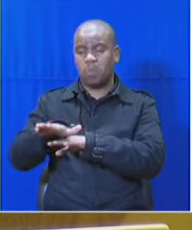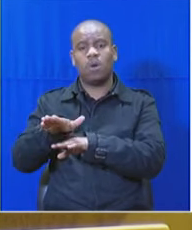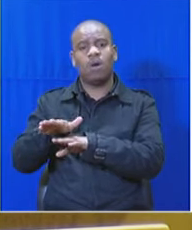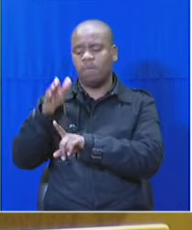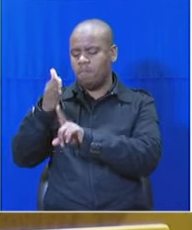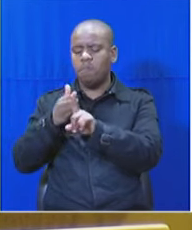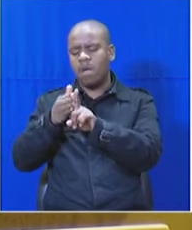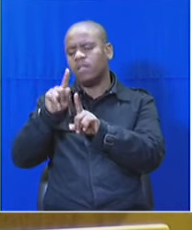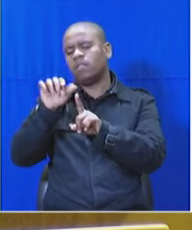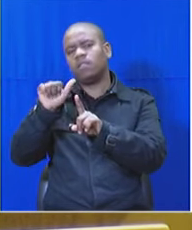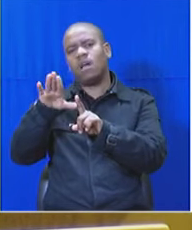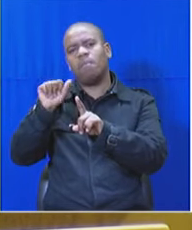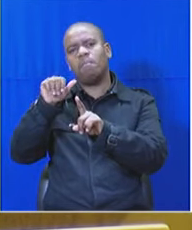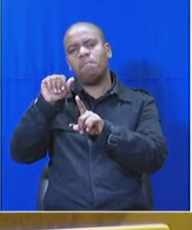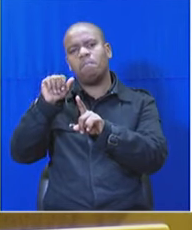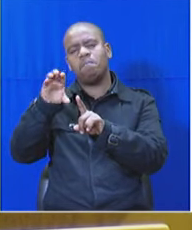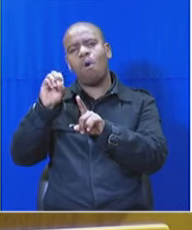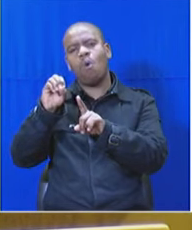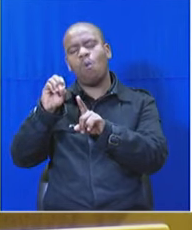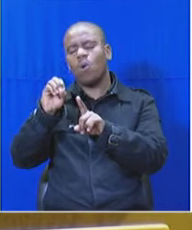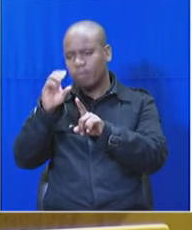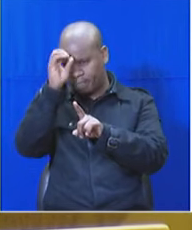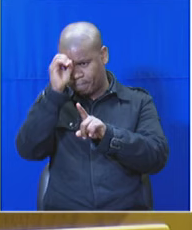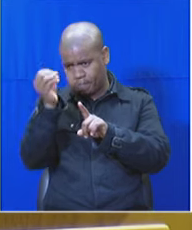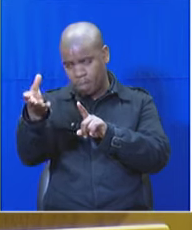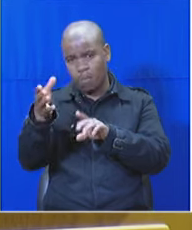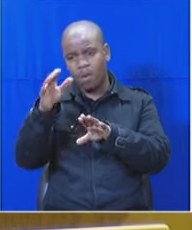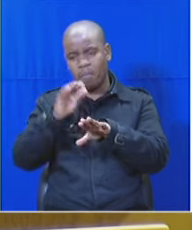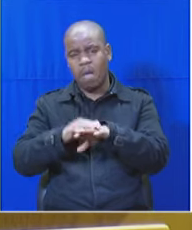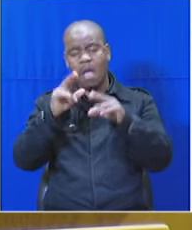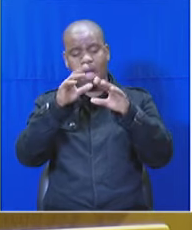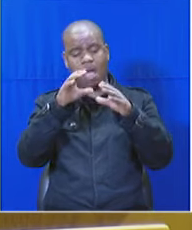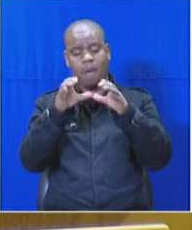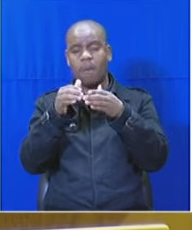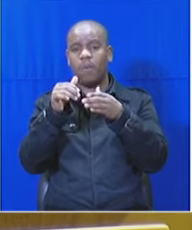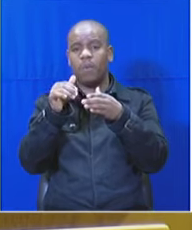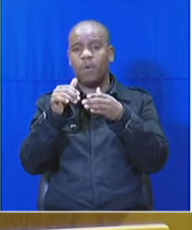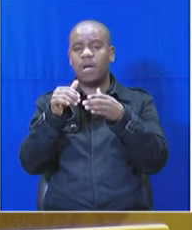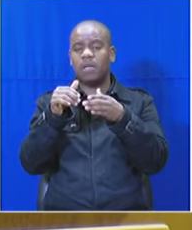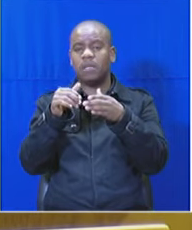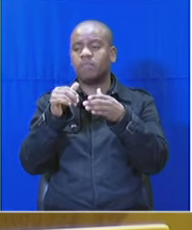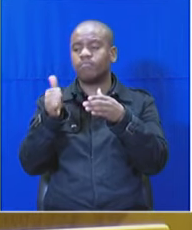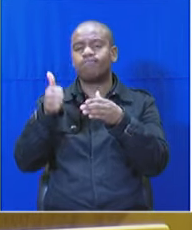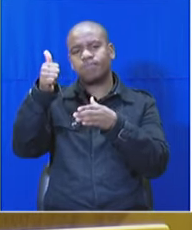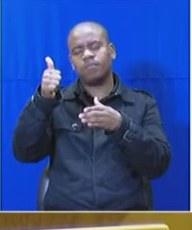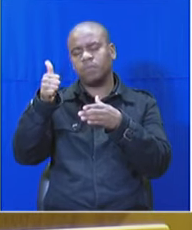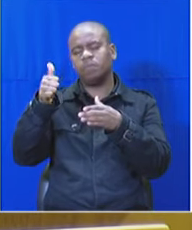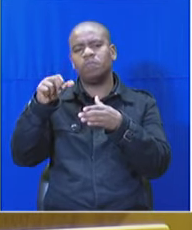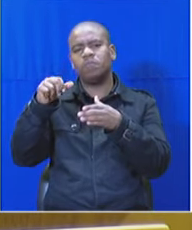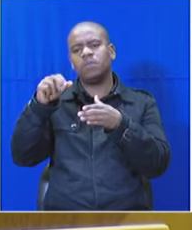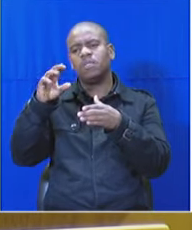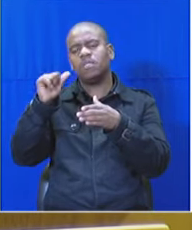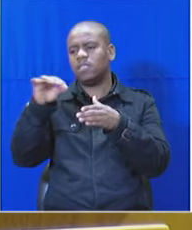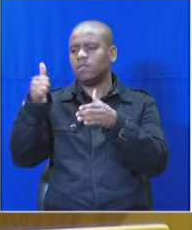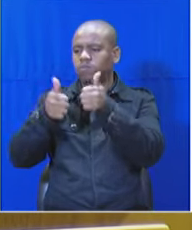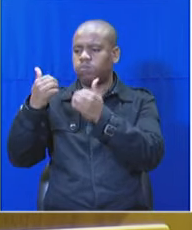Oliver Tambo, delivered a message to the NEC of the African National Congress in which he articulated the agency